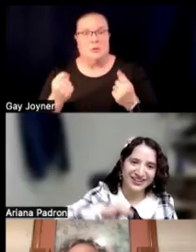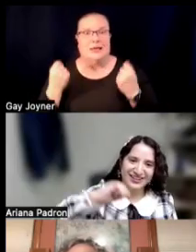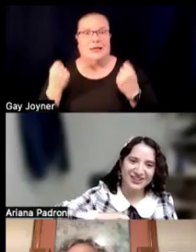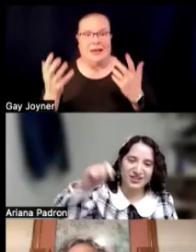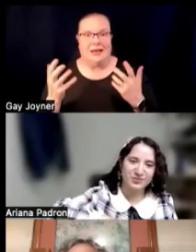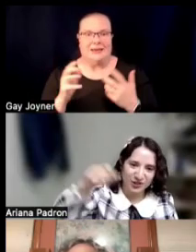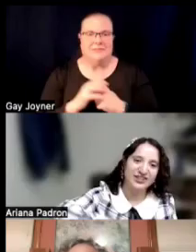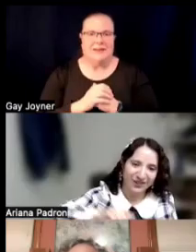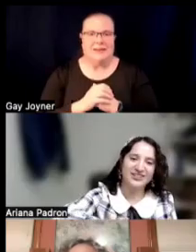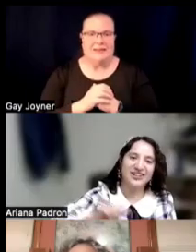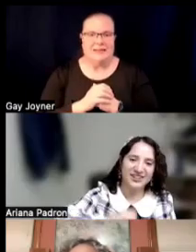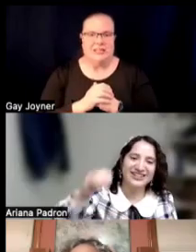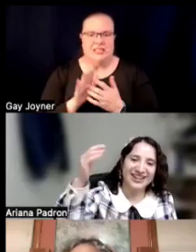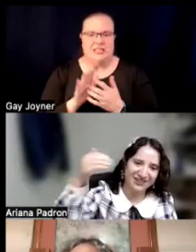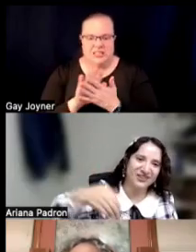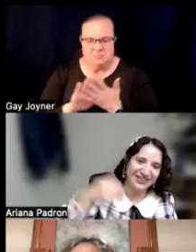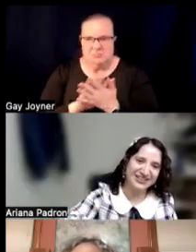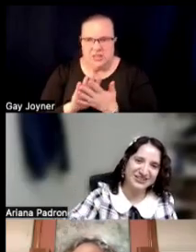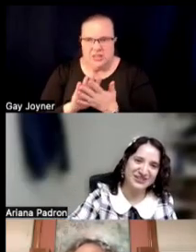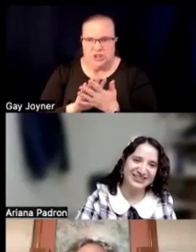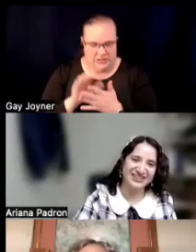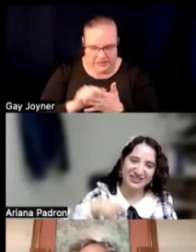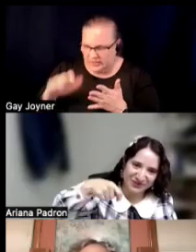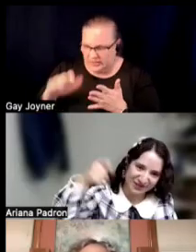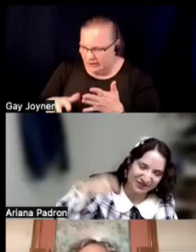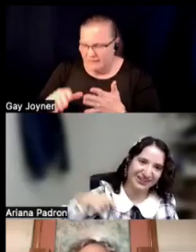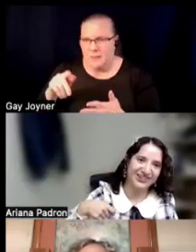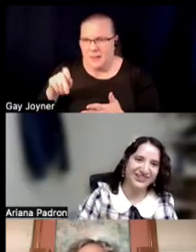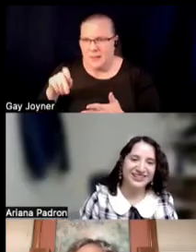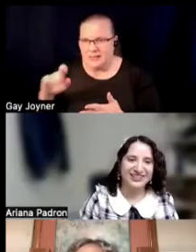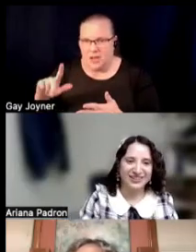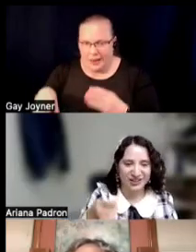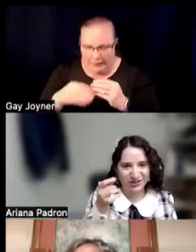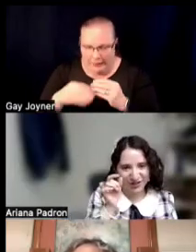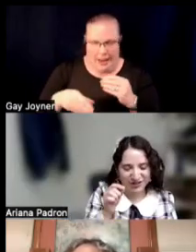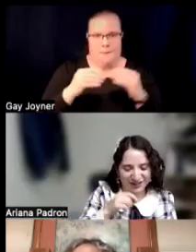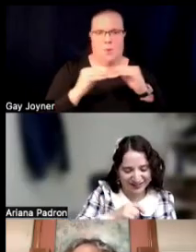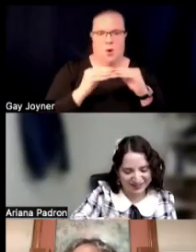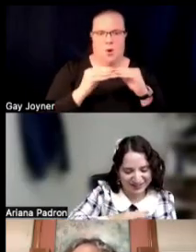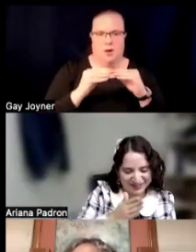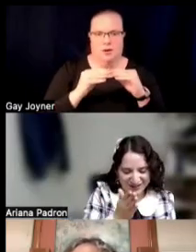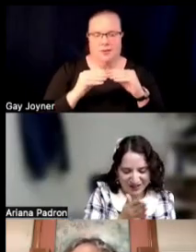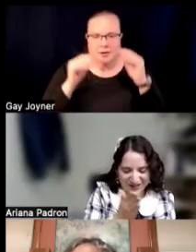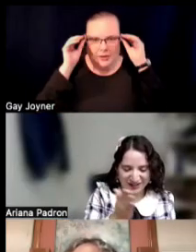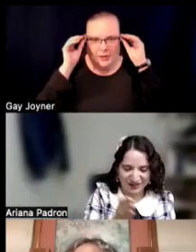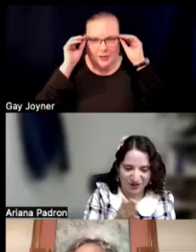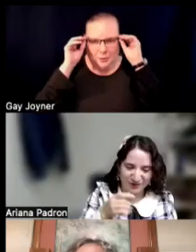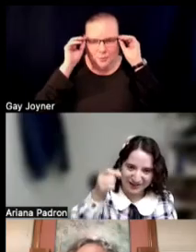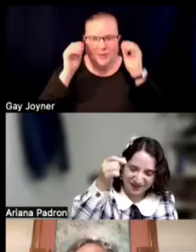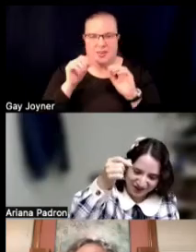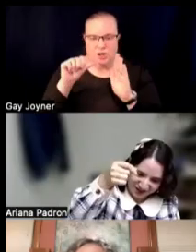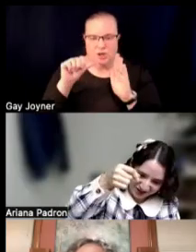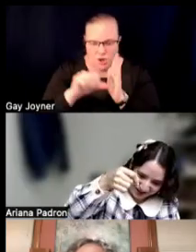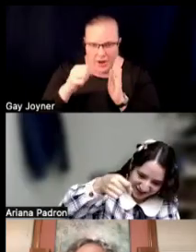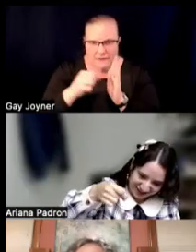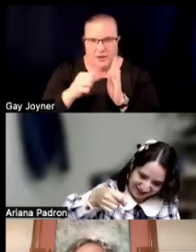like smudging out and taking off layers of pastel and then putting it back on and then like shaving a darker